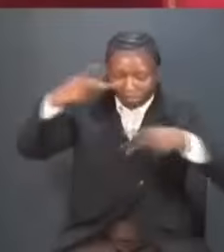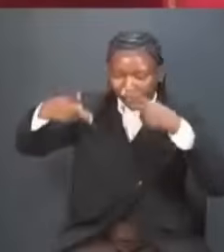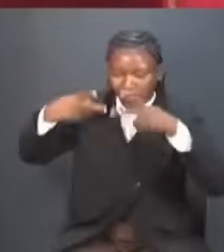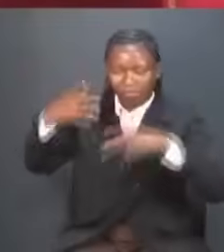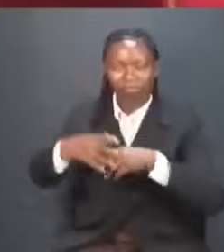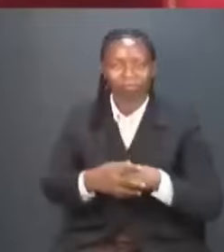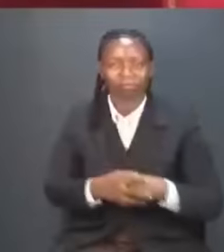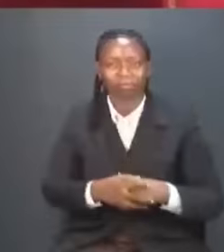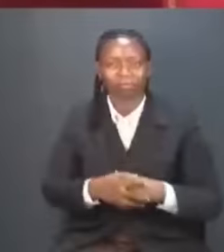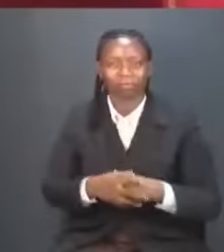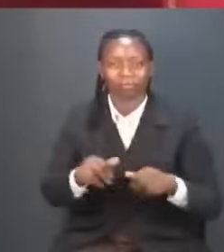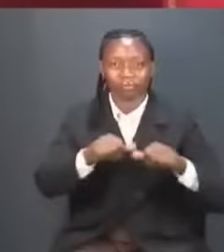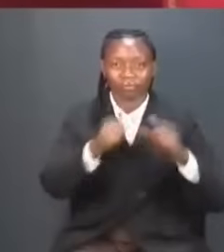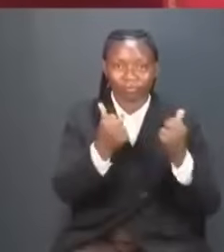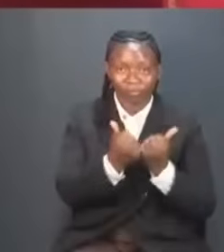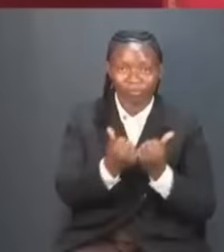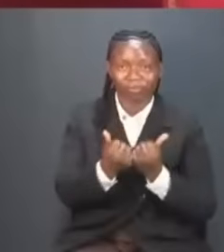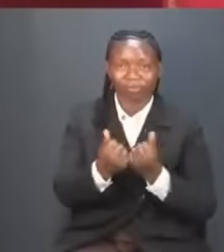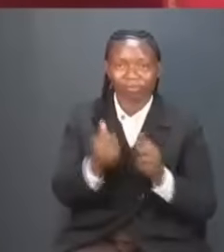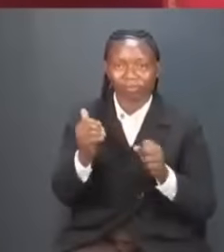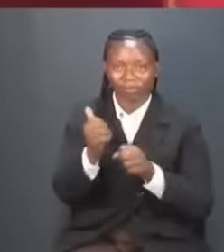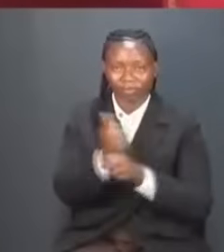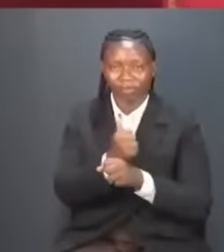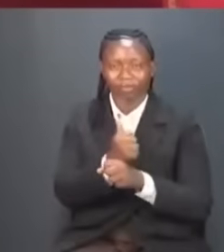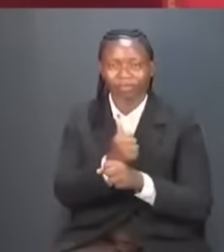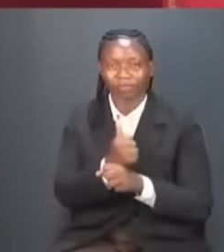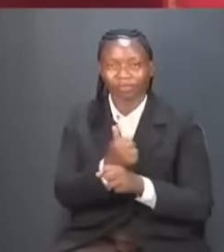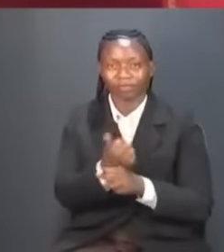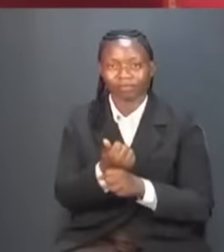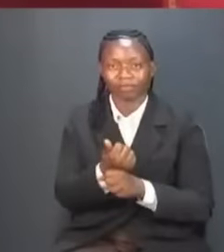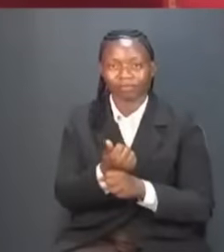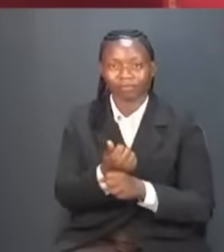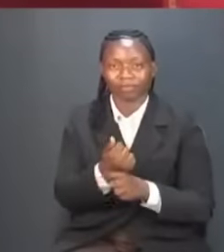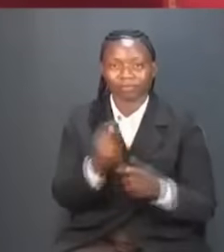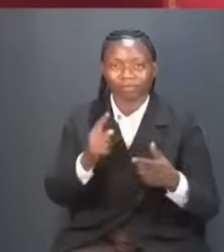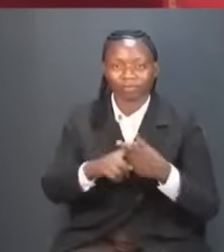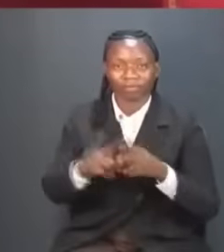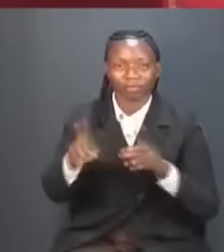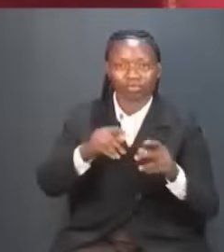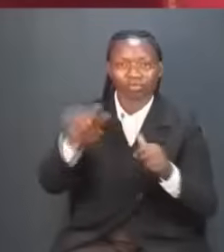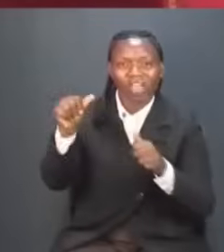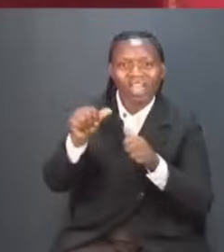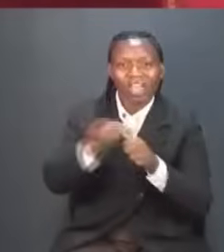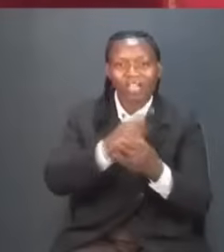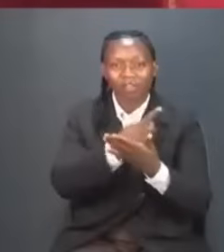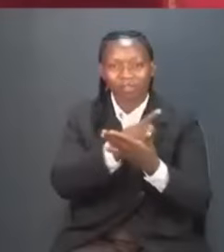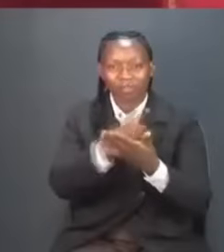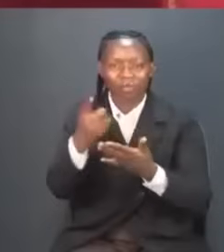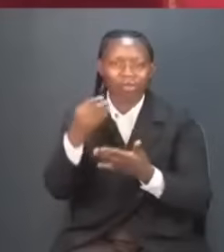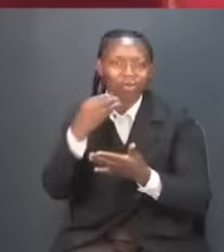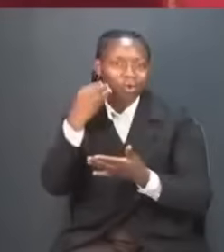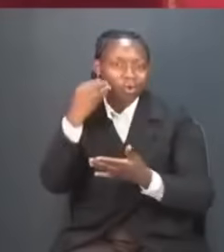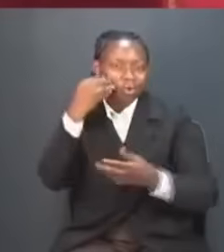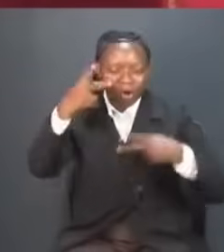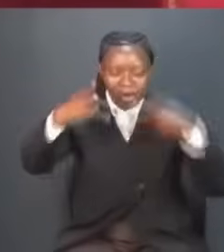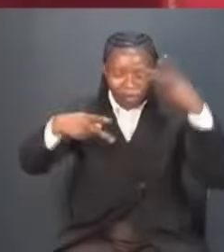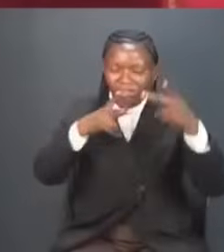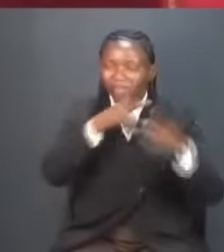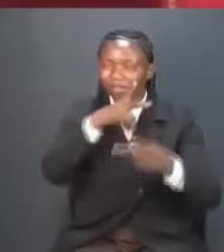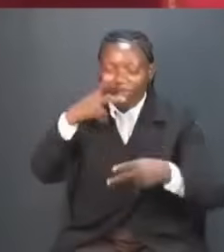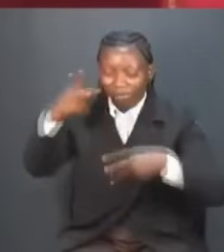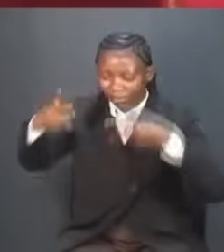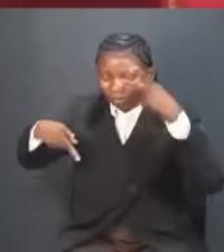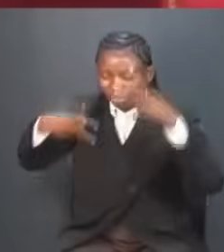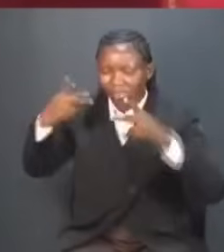extension agents are deployed nationwide to undertake weekly farm and home visits and attend to